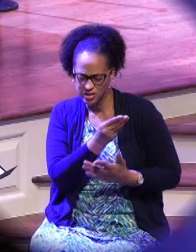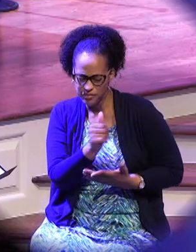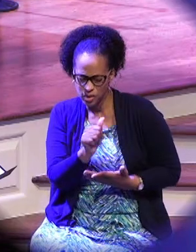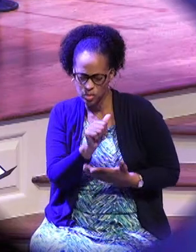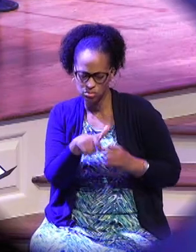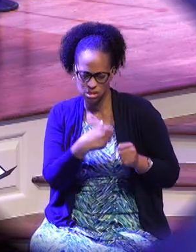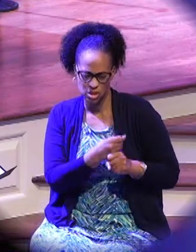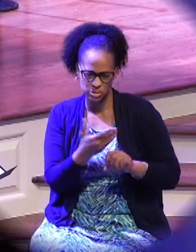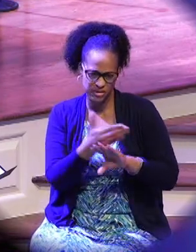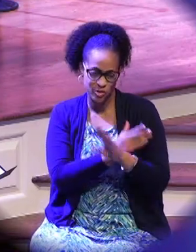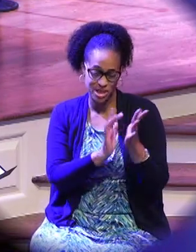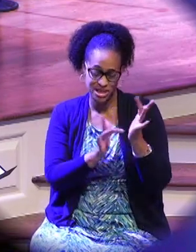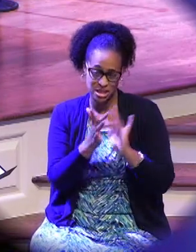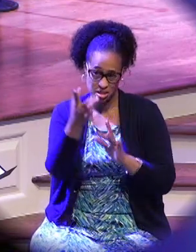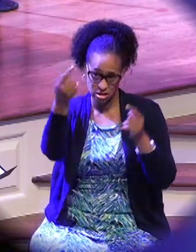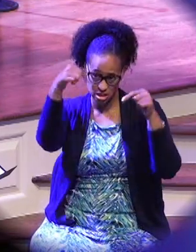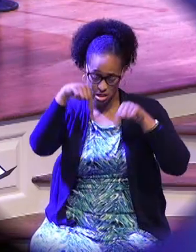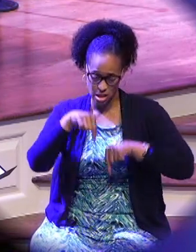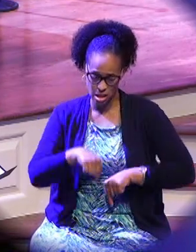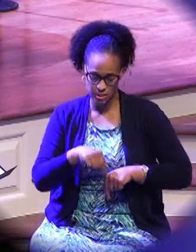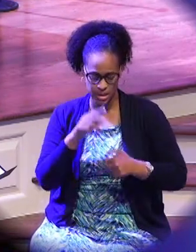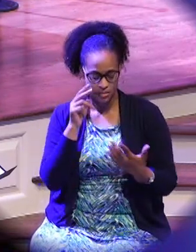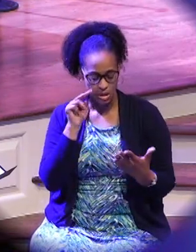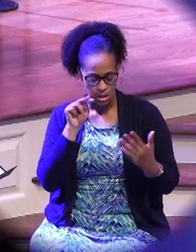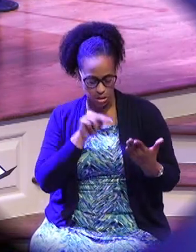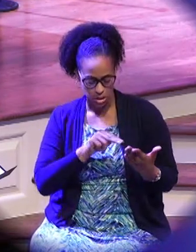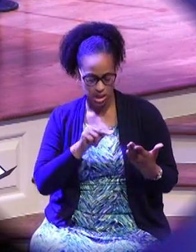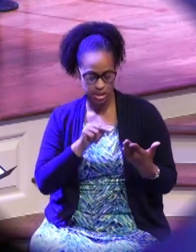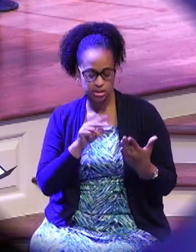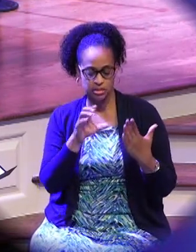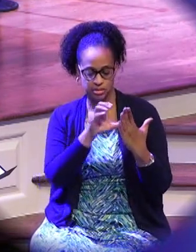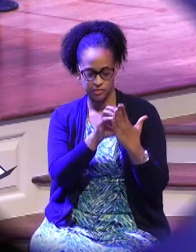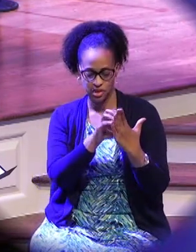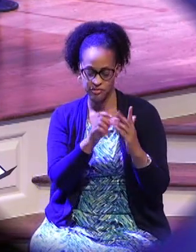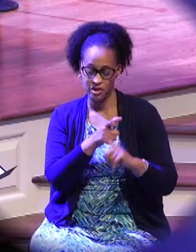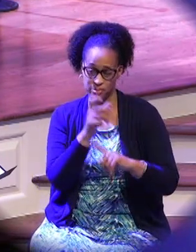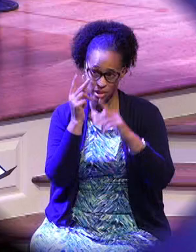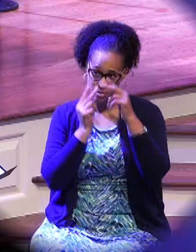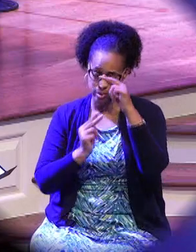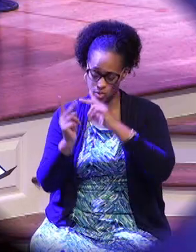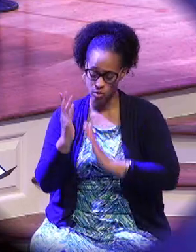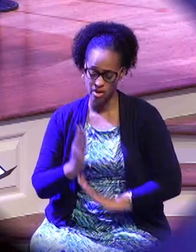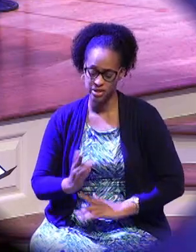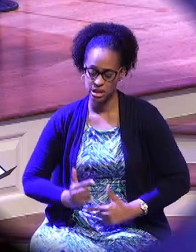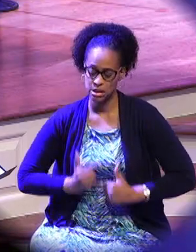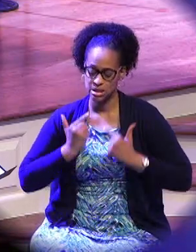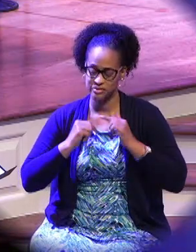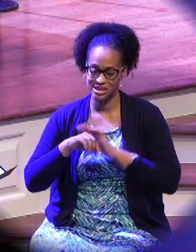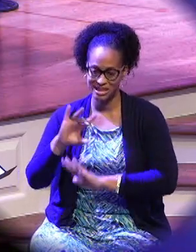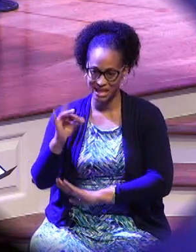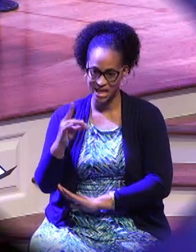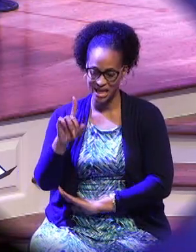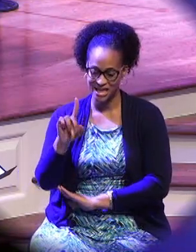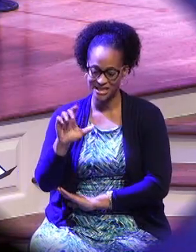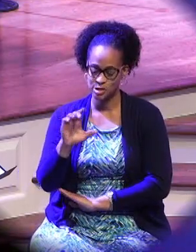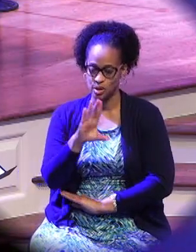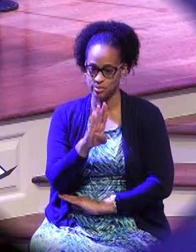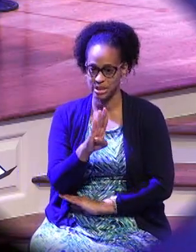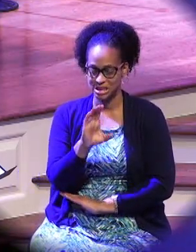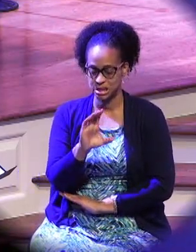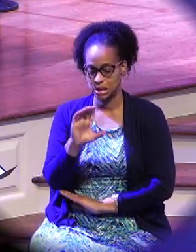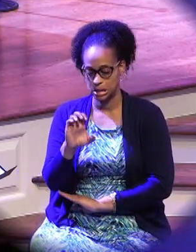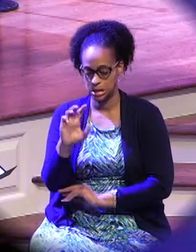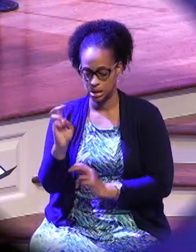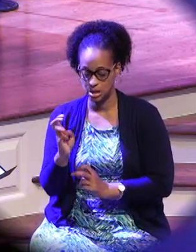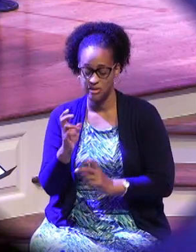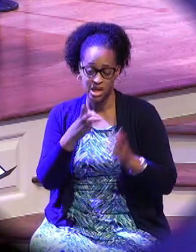coming of Jesus. But if we take Isaiah as a whole, from the prophet Isaiah, who lived in the 8th century BCE, or if